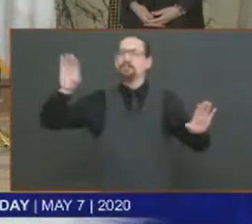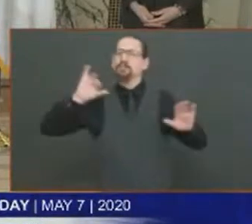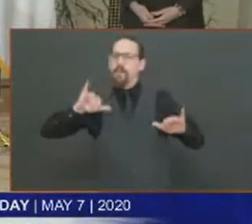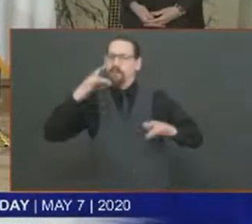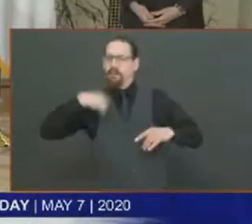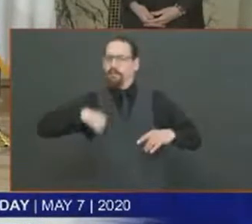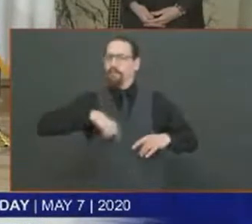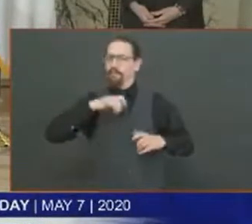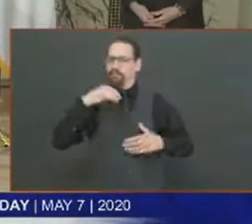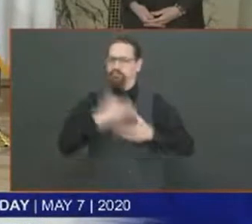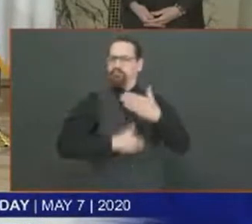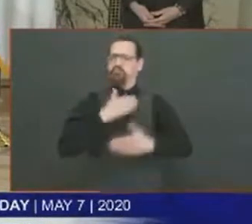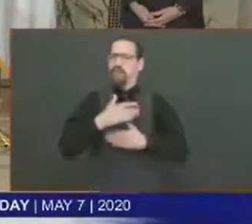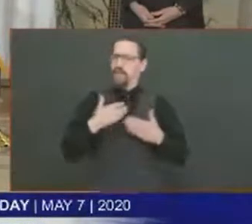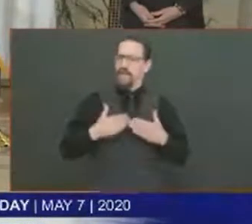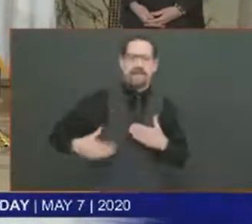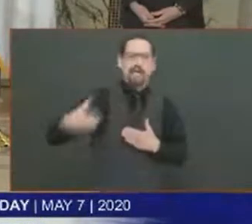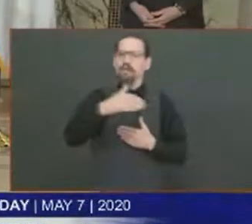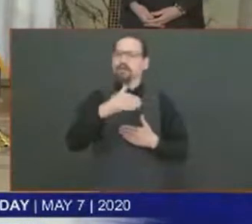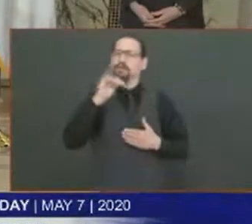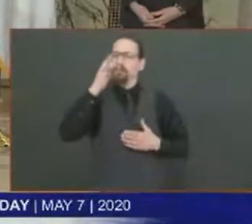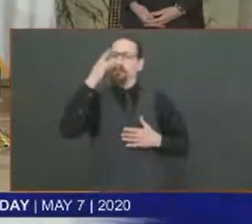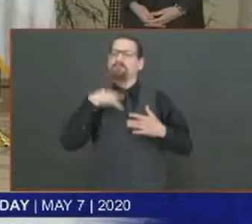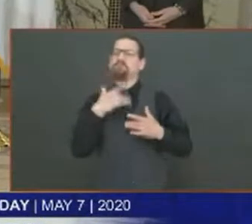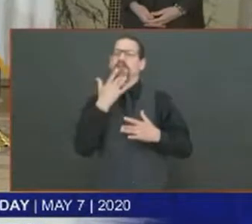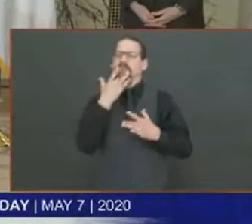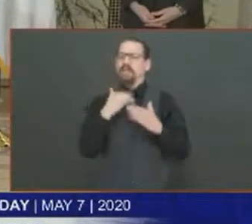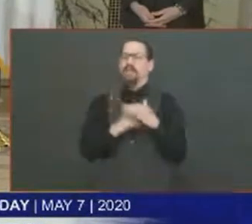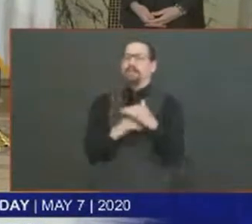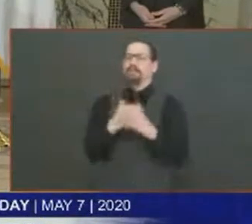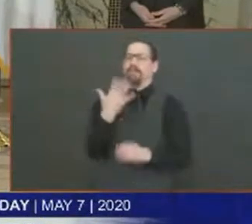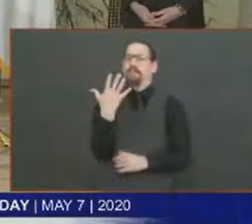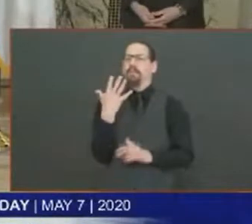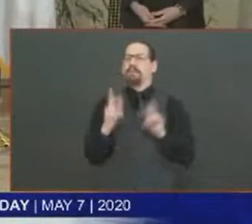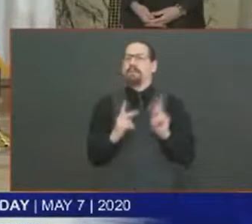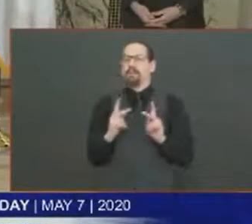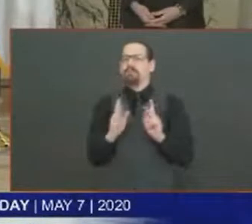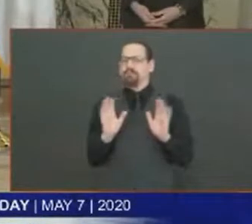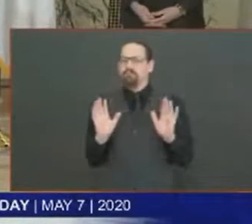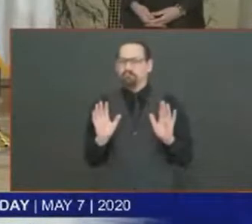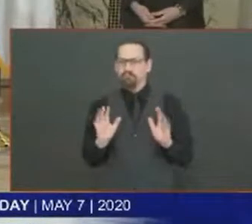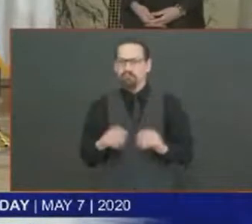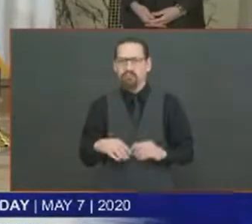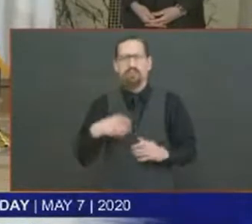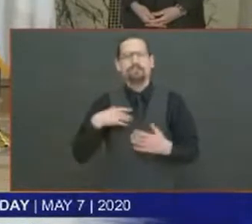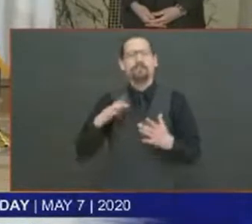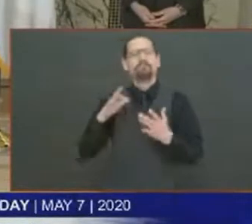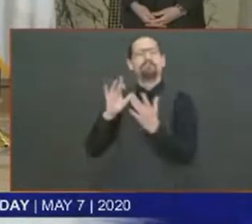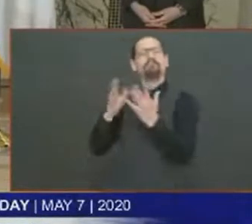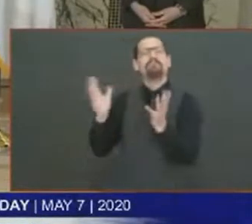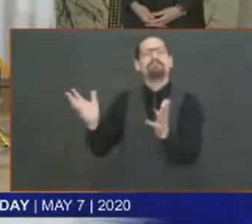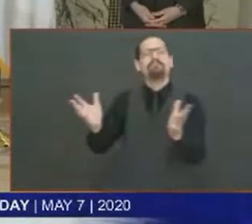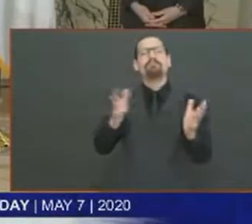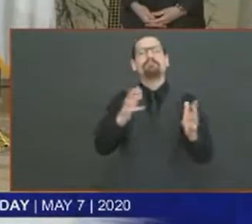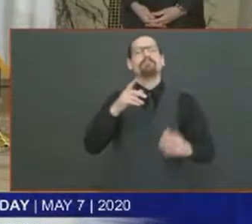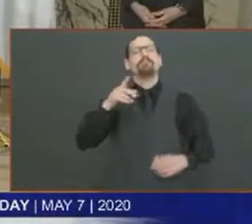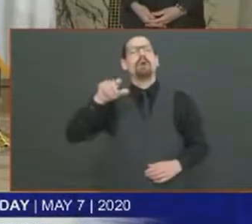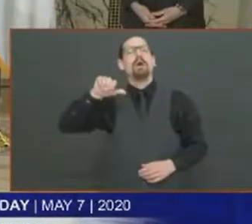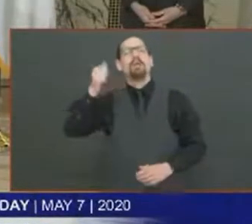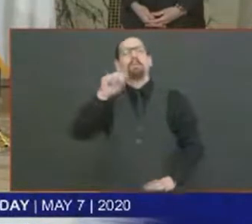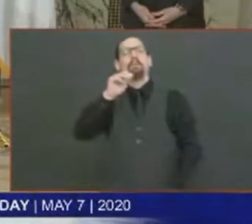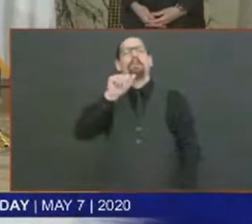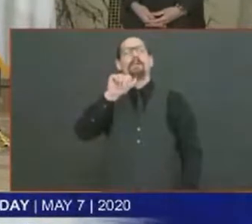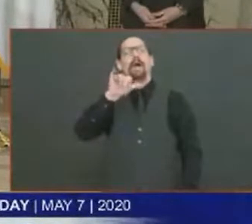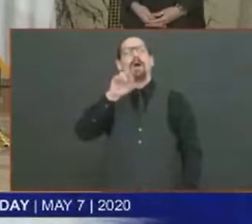5. Also, through my regular contact with mayors, I think it's fair to say that they're